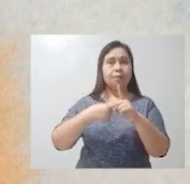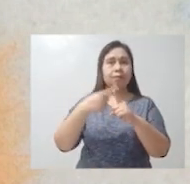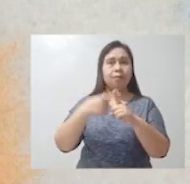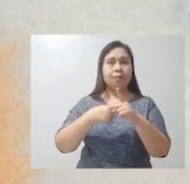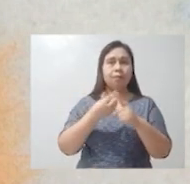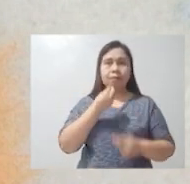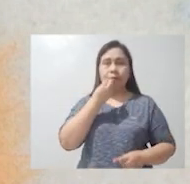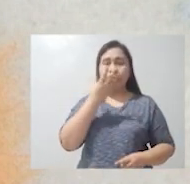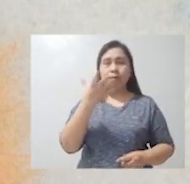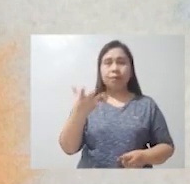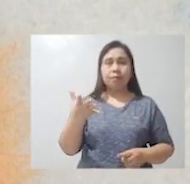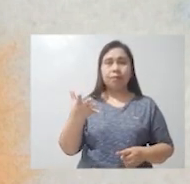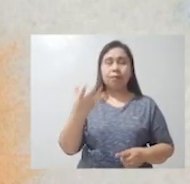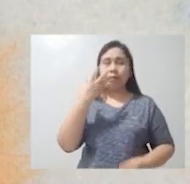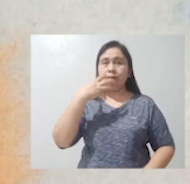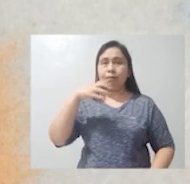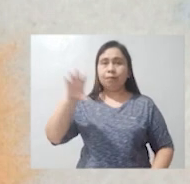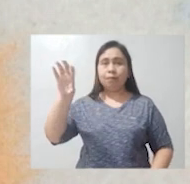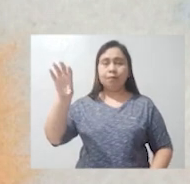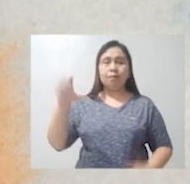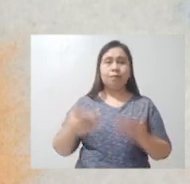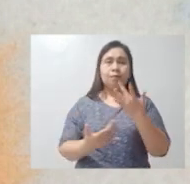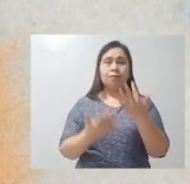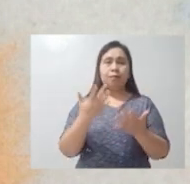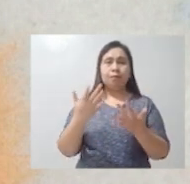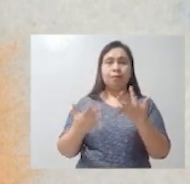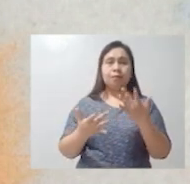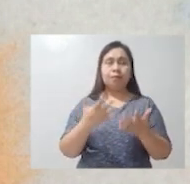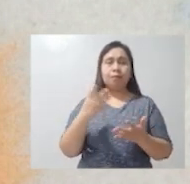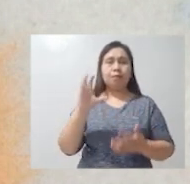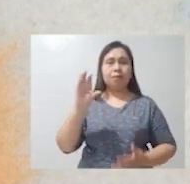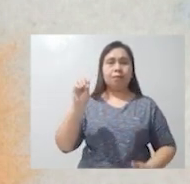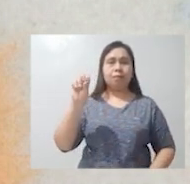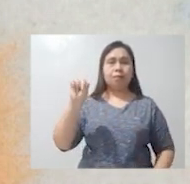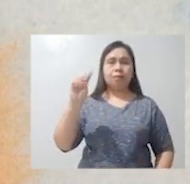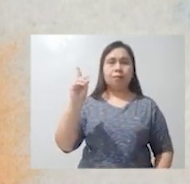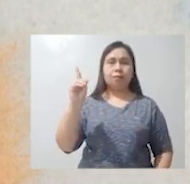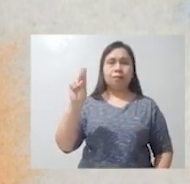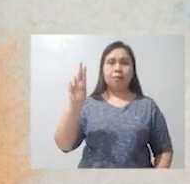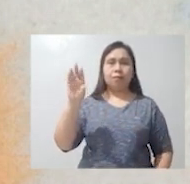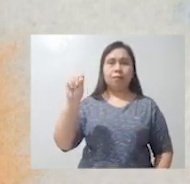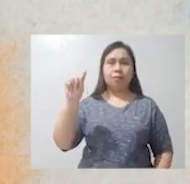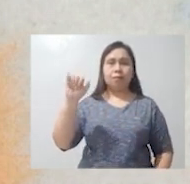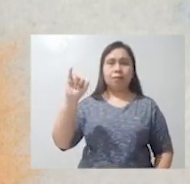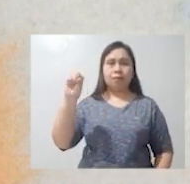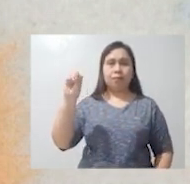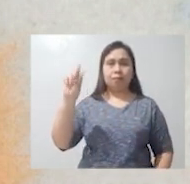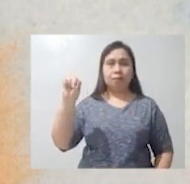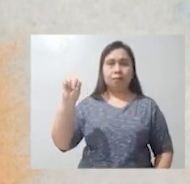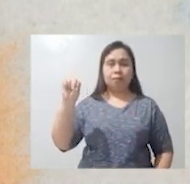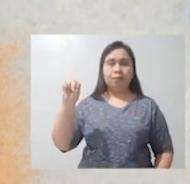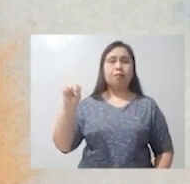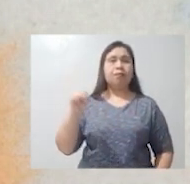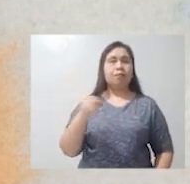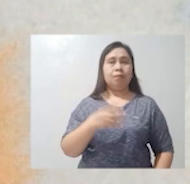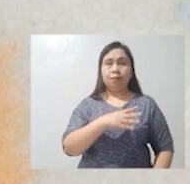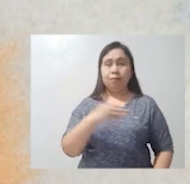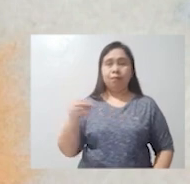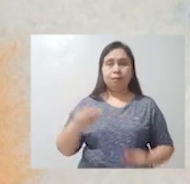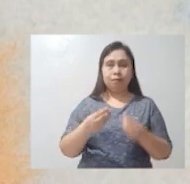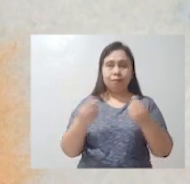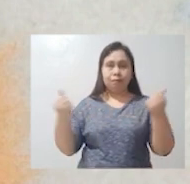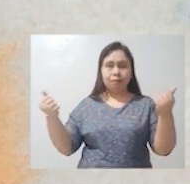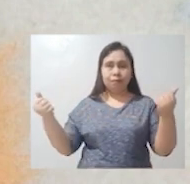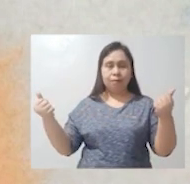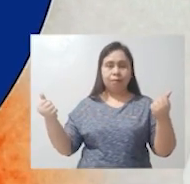warm, thermal, boiling, conduction, convection, radiation, evaporation, melting, and